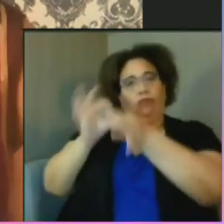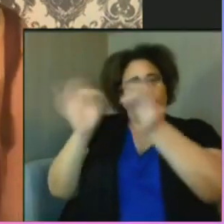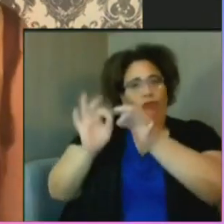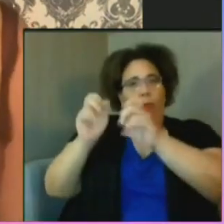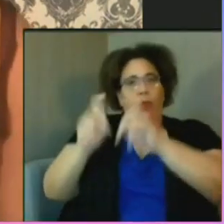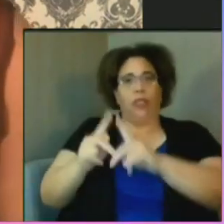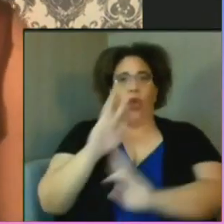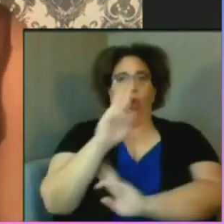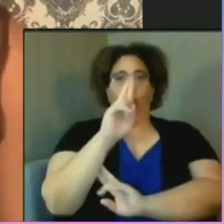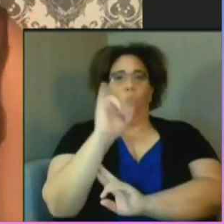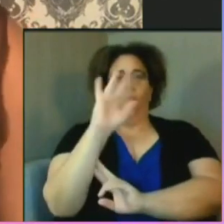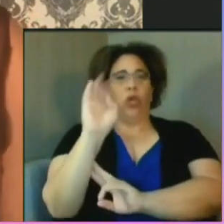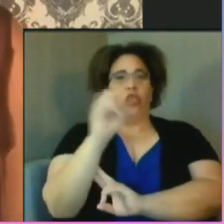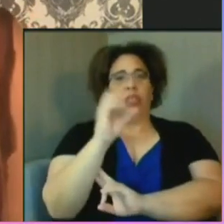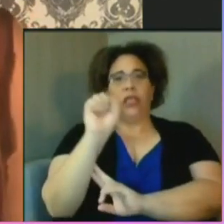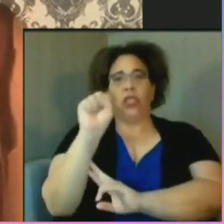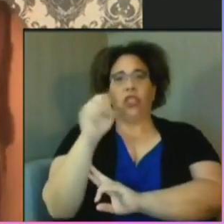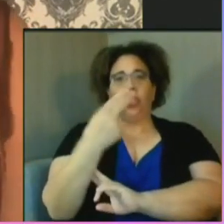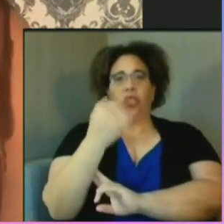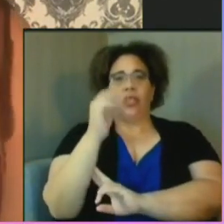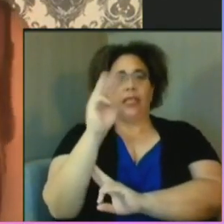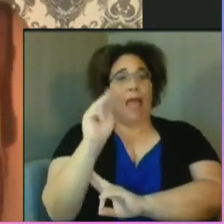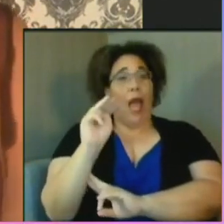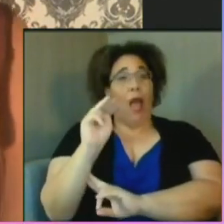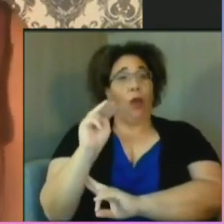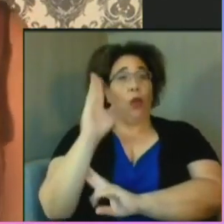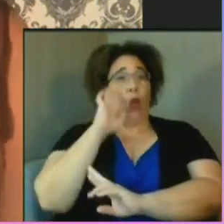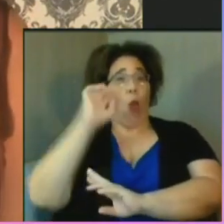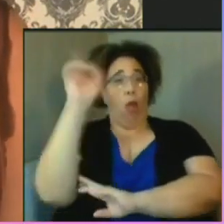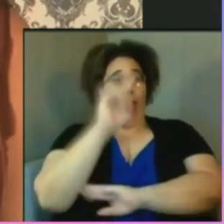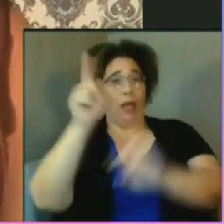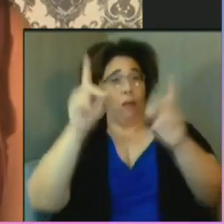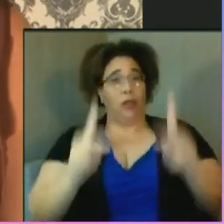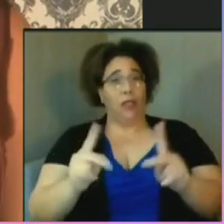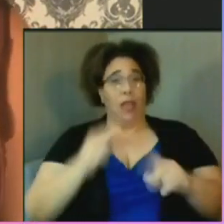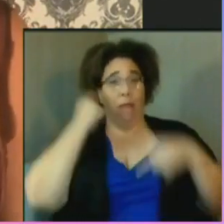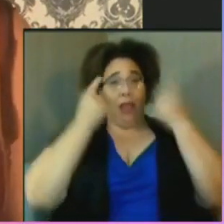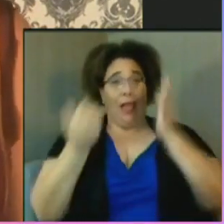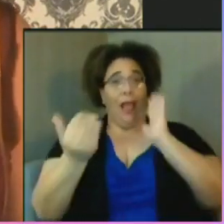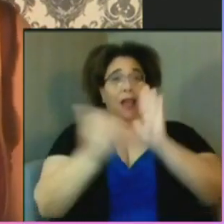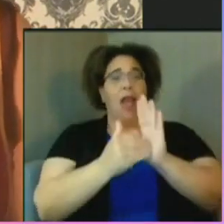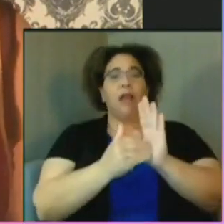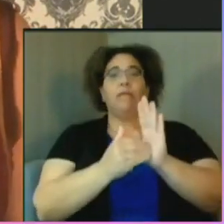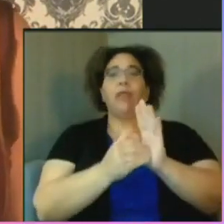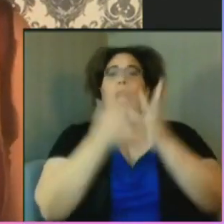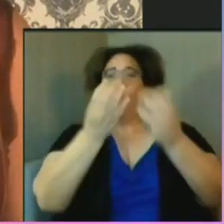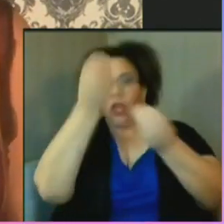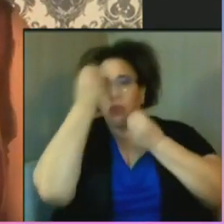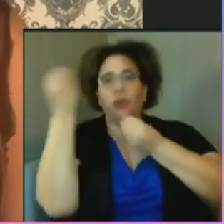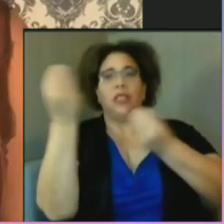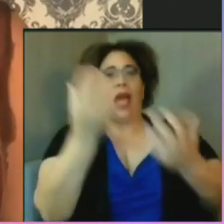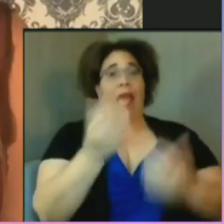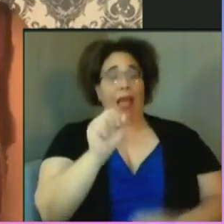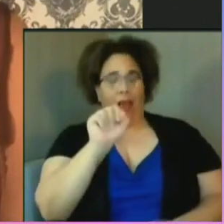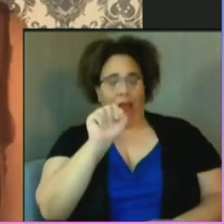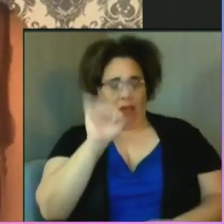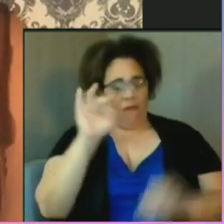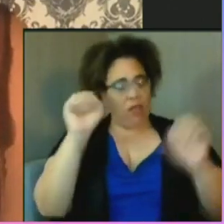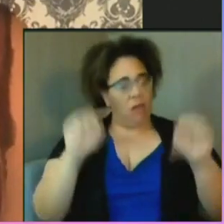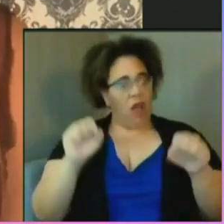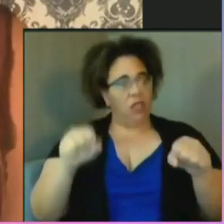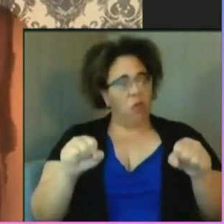with my lightning, thinking again. I just wanted to say that if it's possible, we wanted